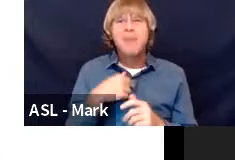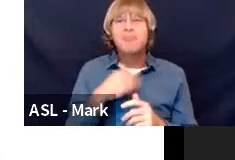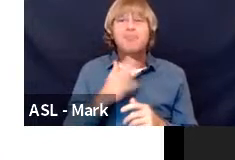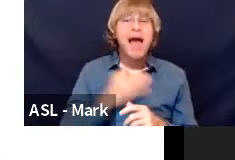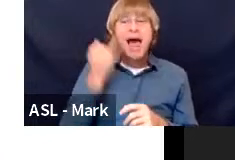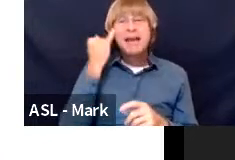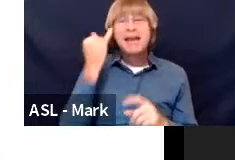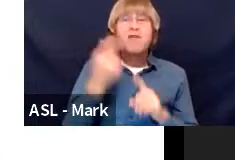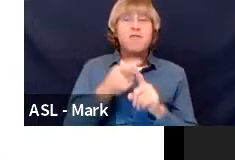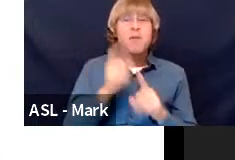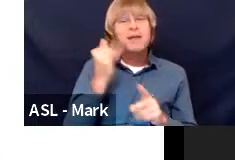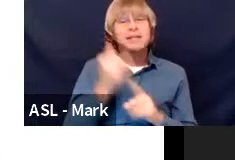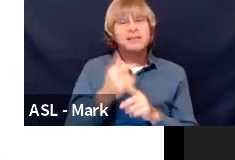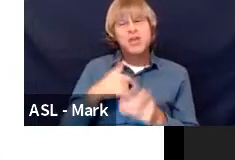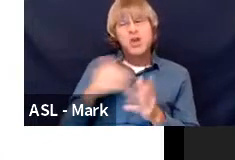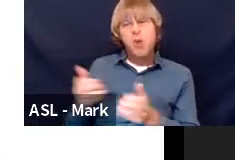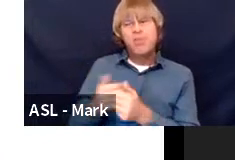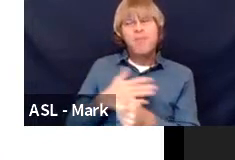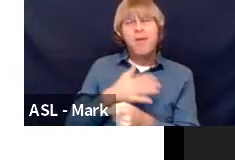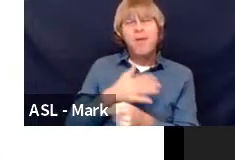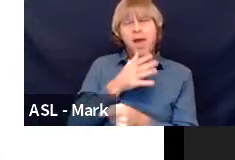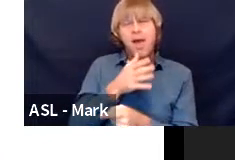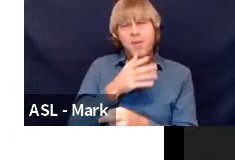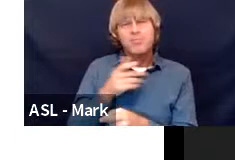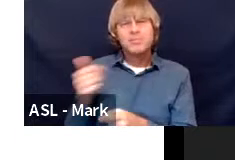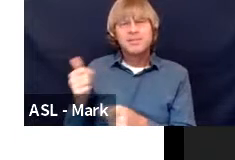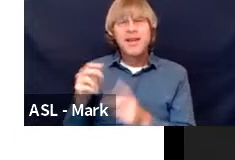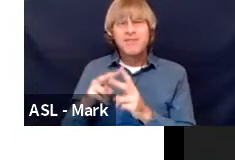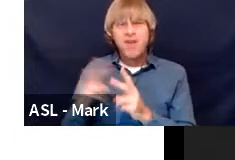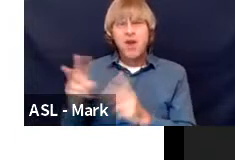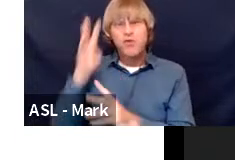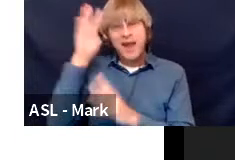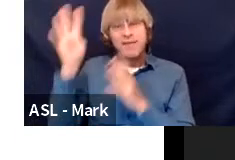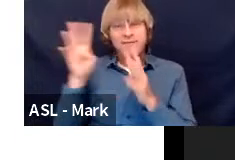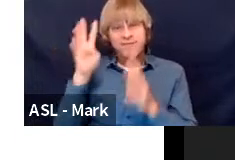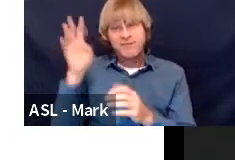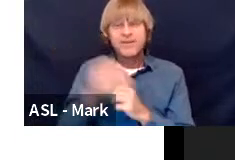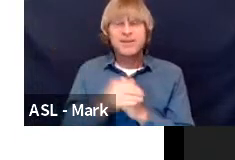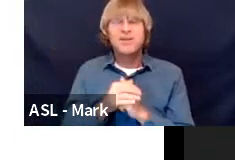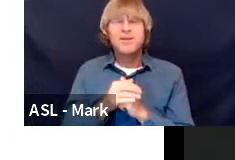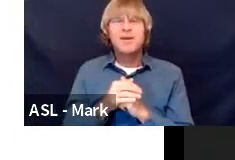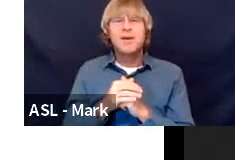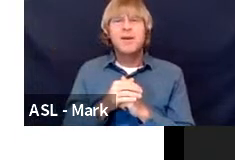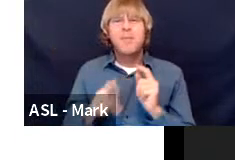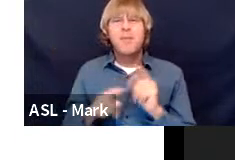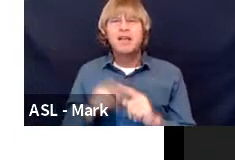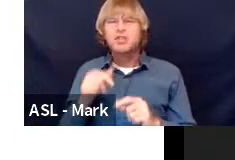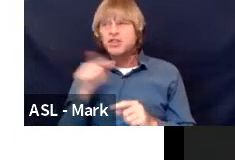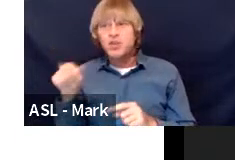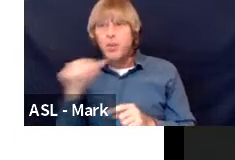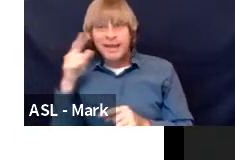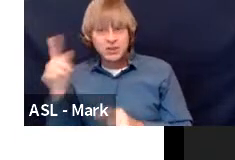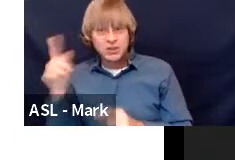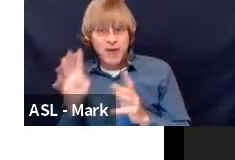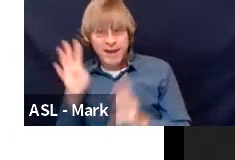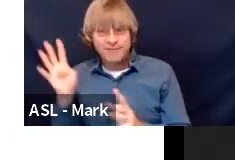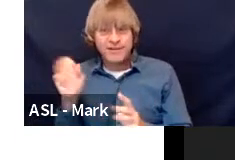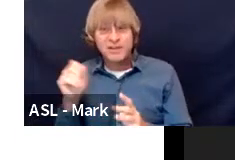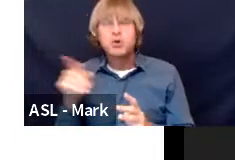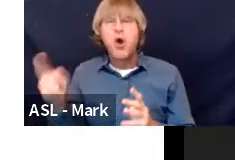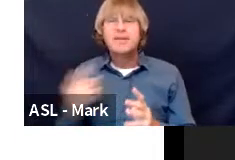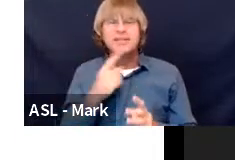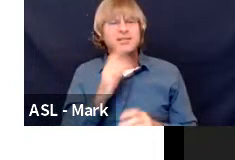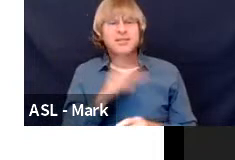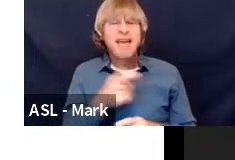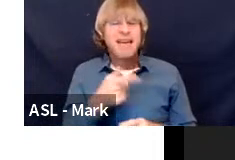idea just because I was talking to my mother, who is very creative, but doesn't think that she's creative. And so she always says